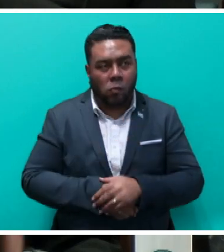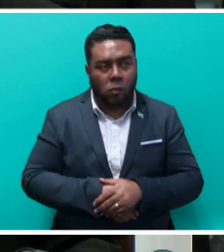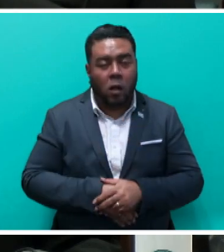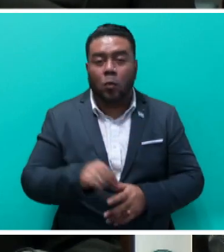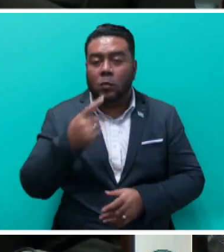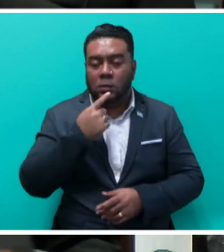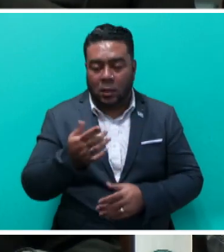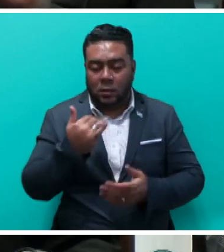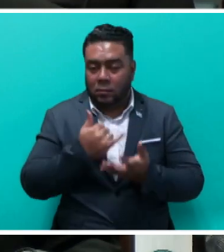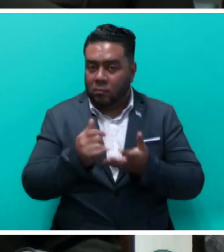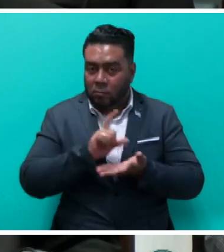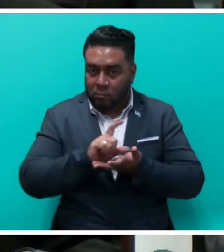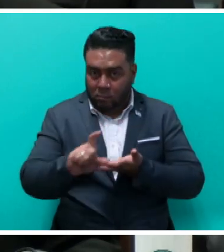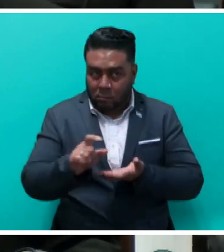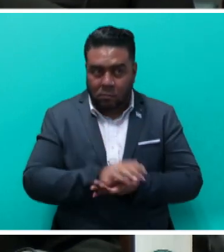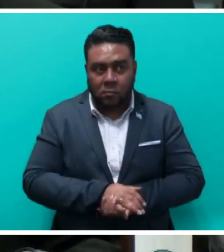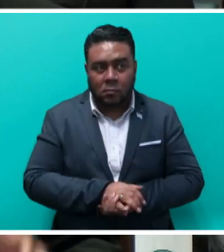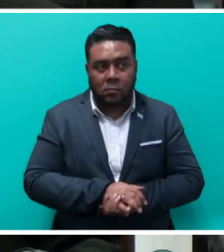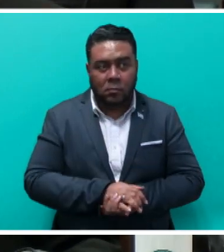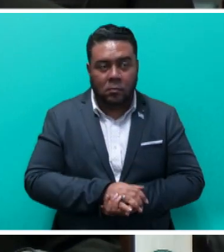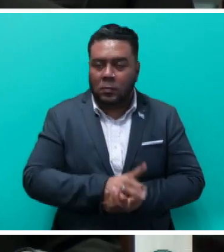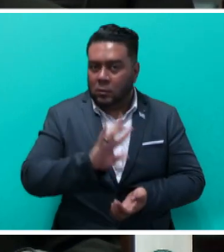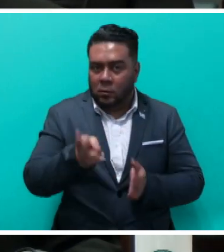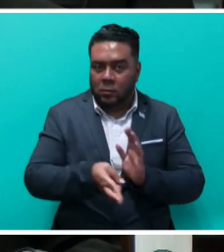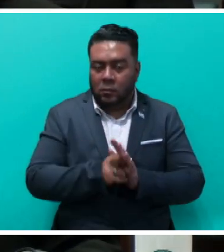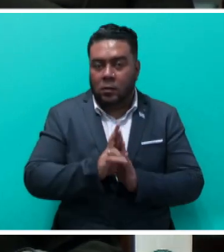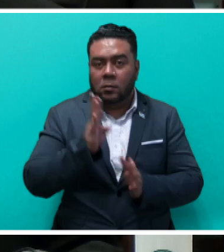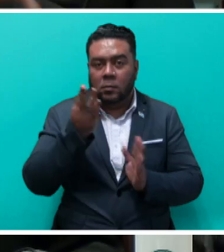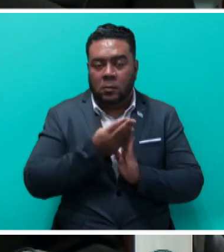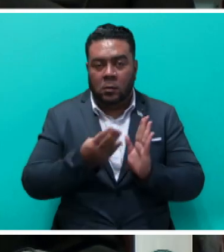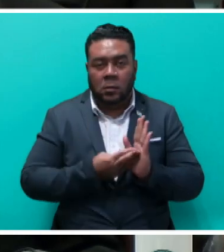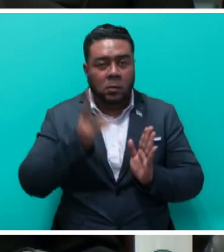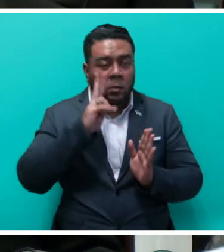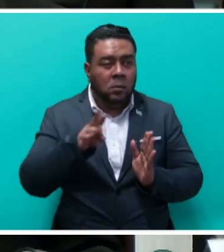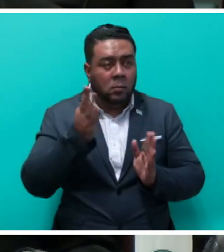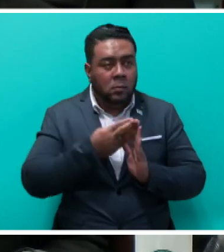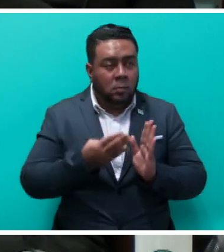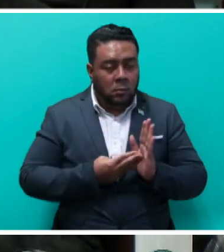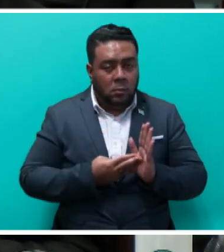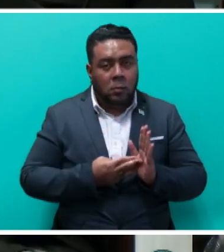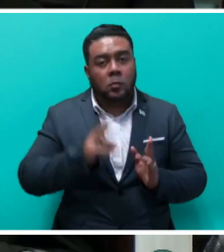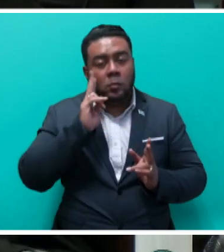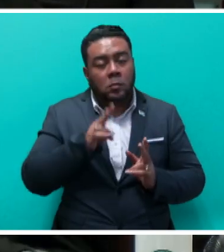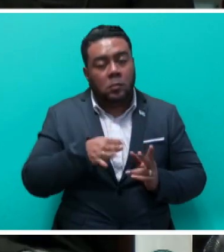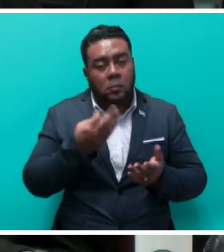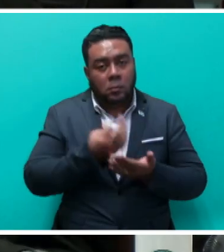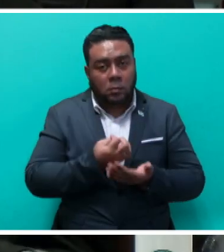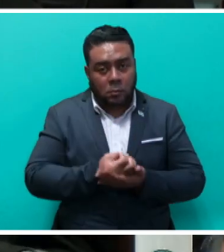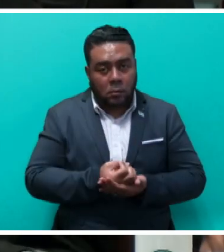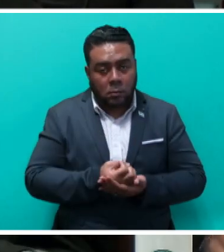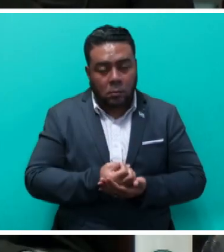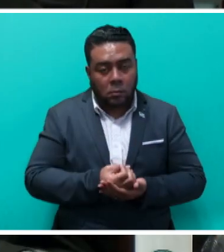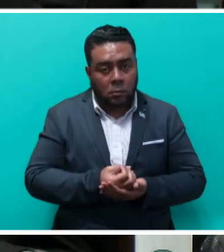said very clearly, we didn't come with a revised budget. We looked at the budget, we looked at the expenditure, we